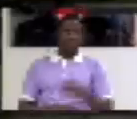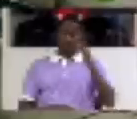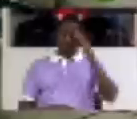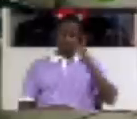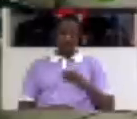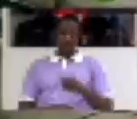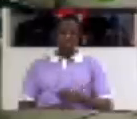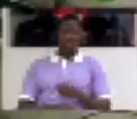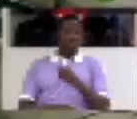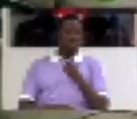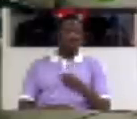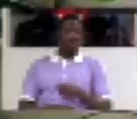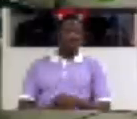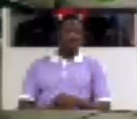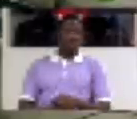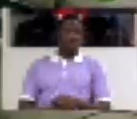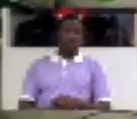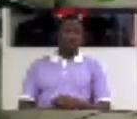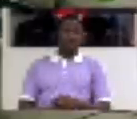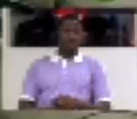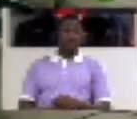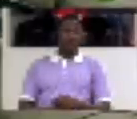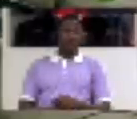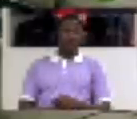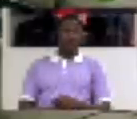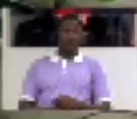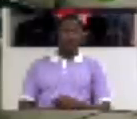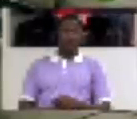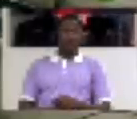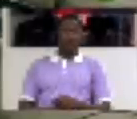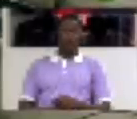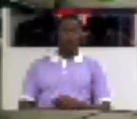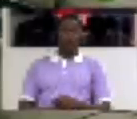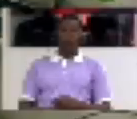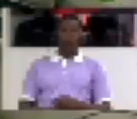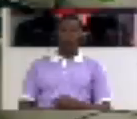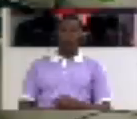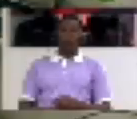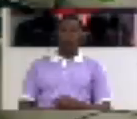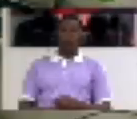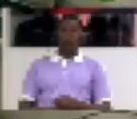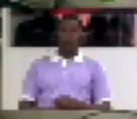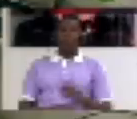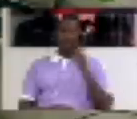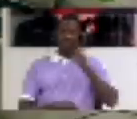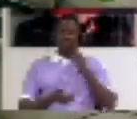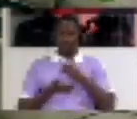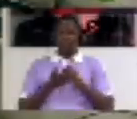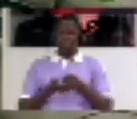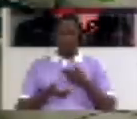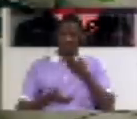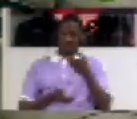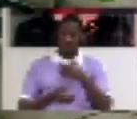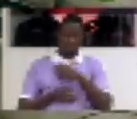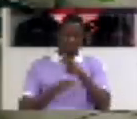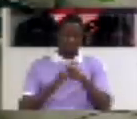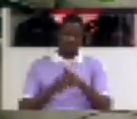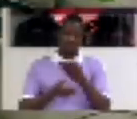Thank you. Executive Secretary, you have the floor. Something to explain? Yes, I spoke to Wage